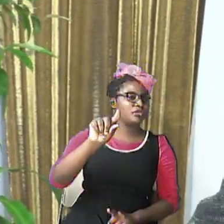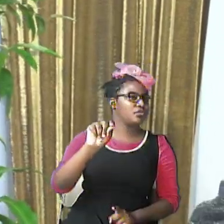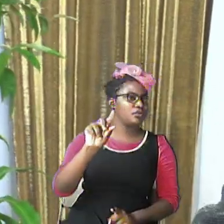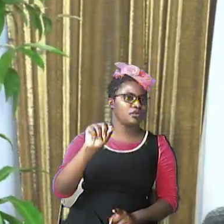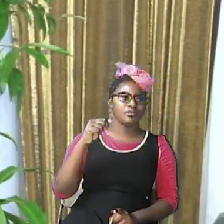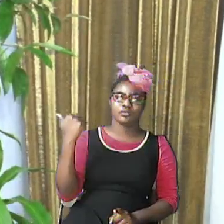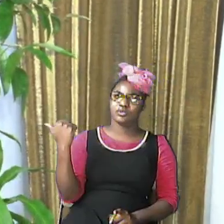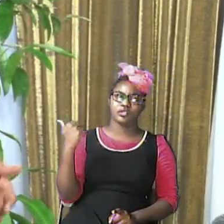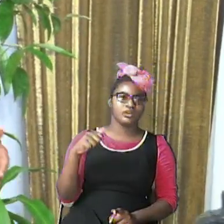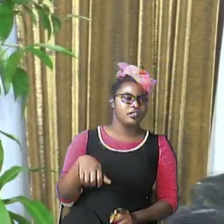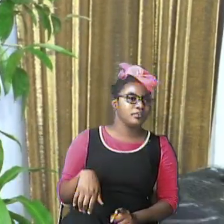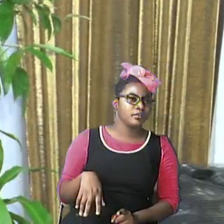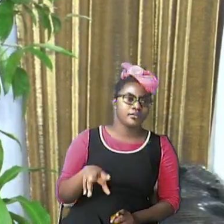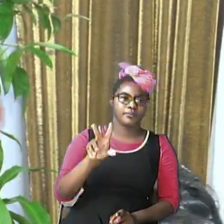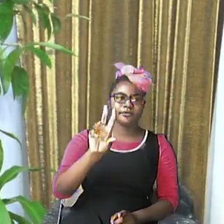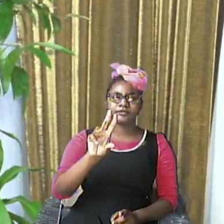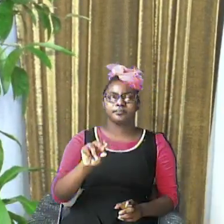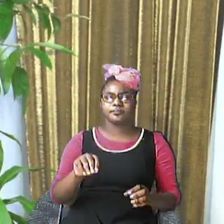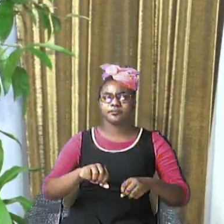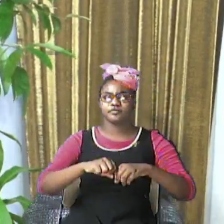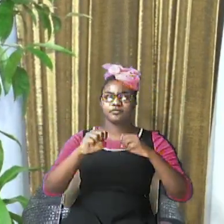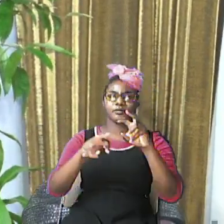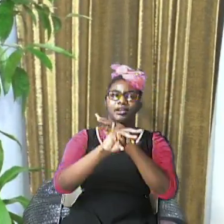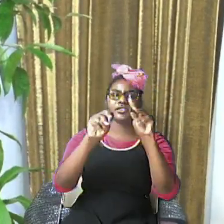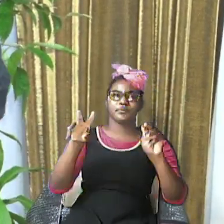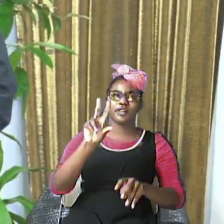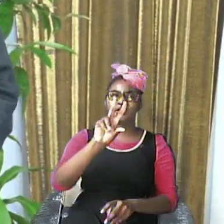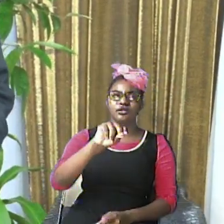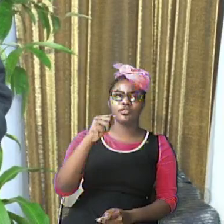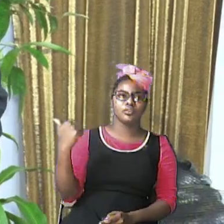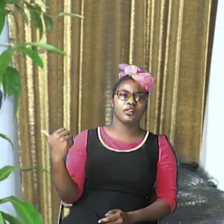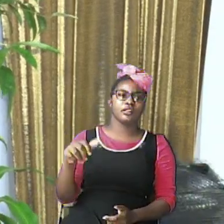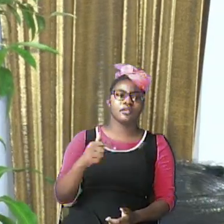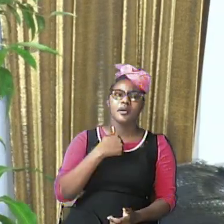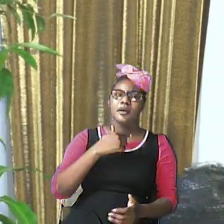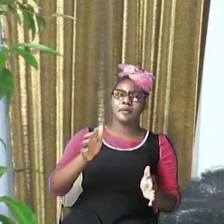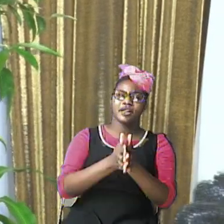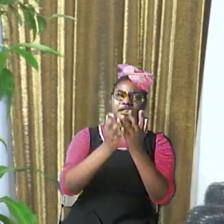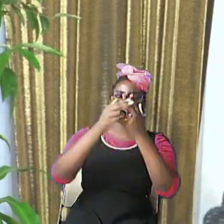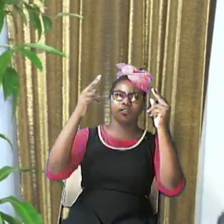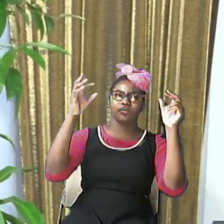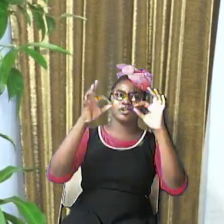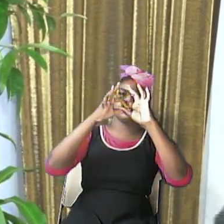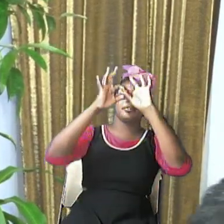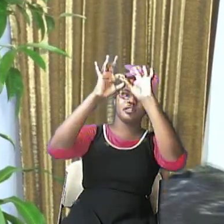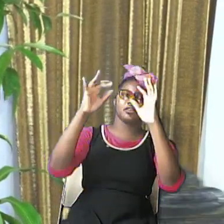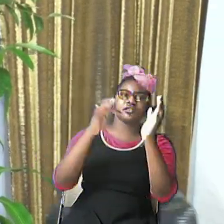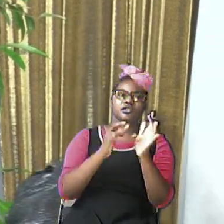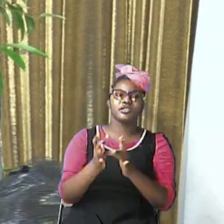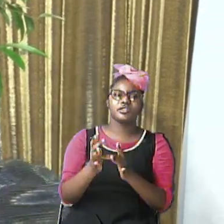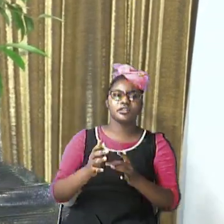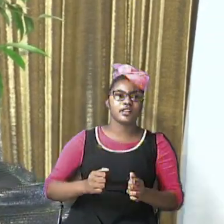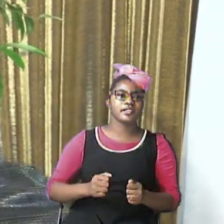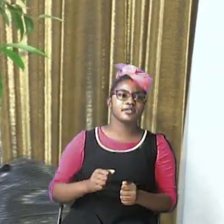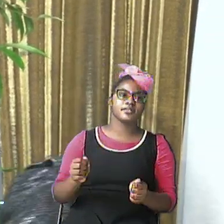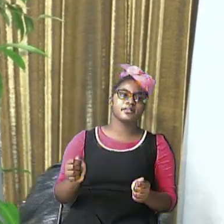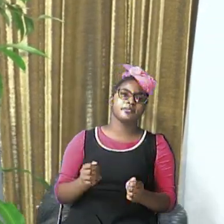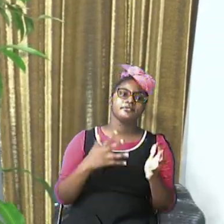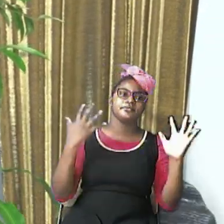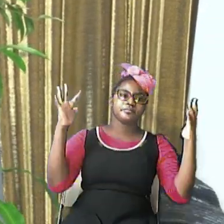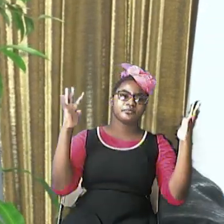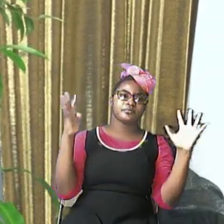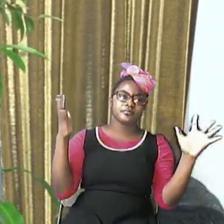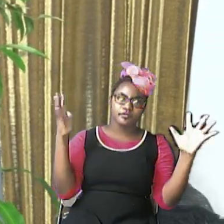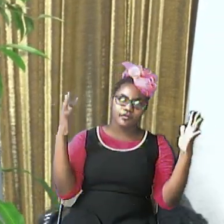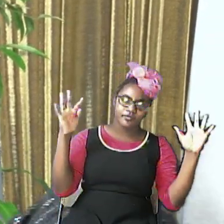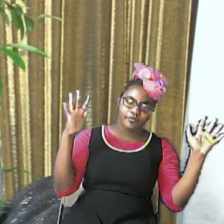going to magnify nobody else. My hallelujah belongs to Jesus. Put your hands together and magnify the great